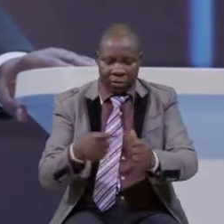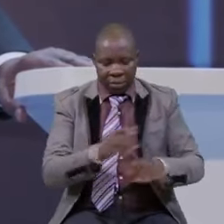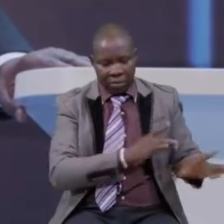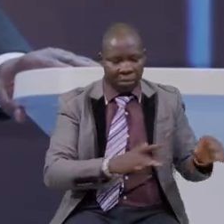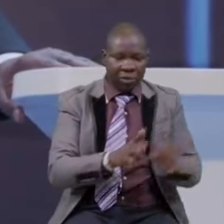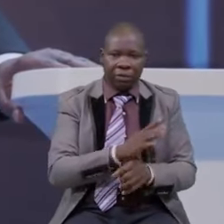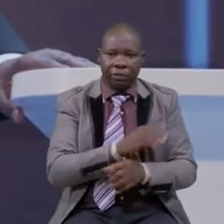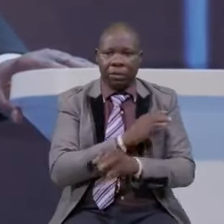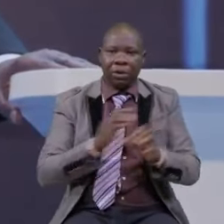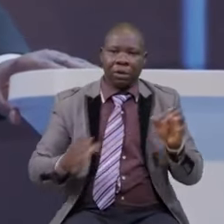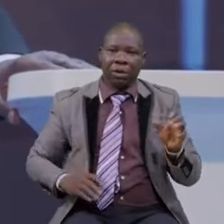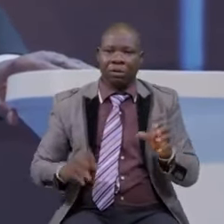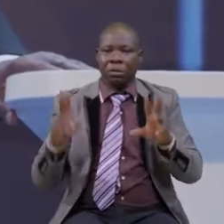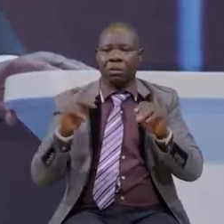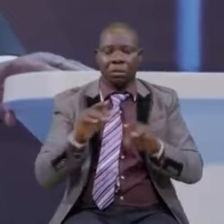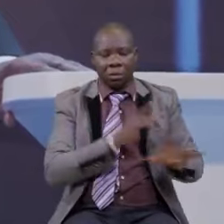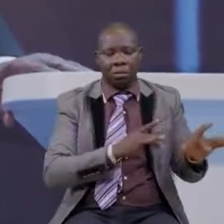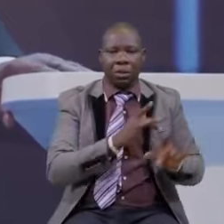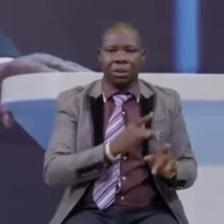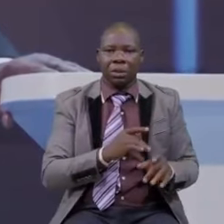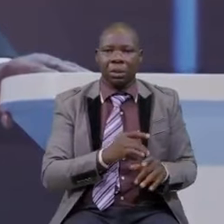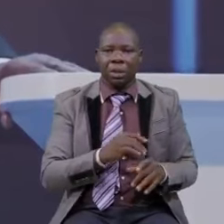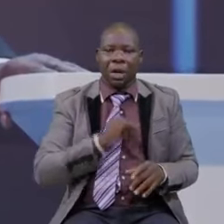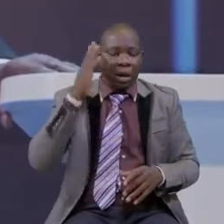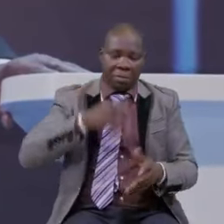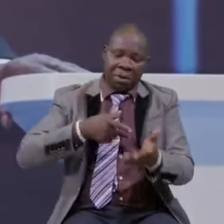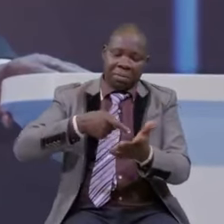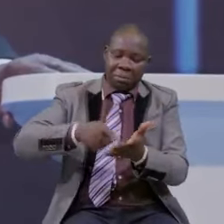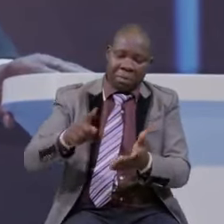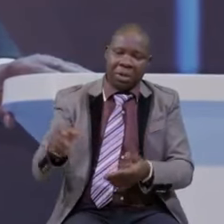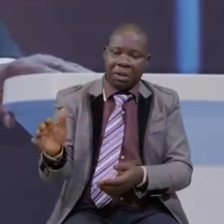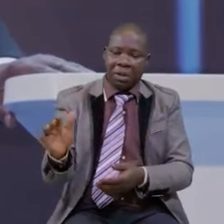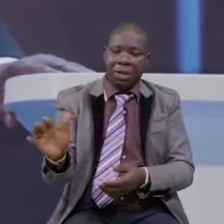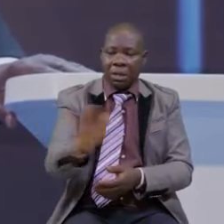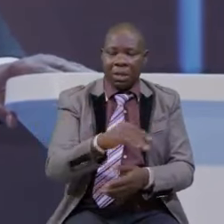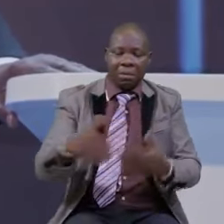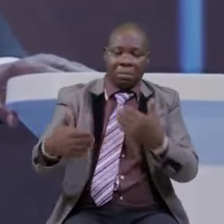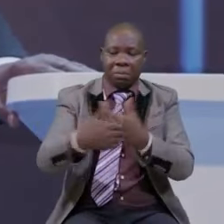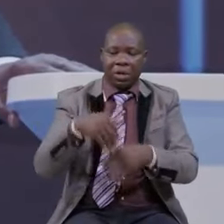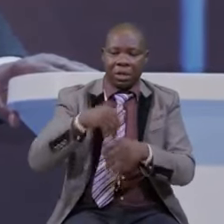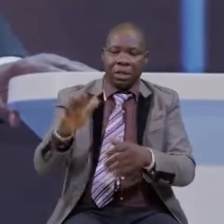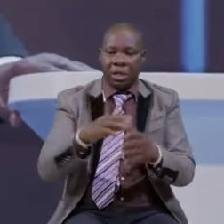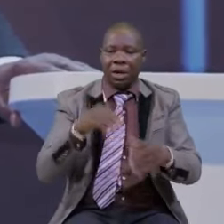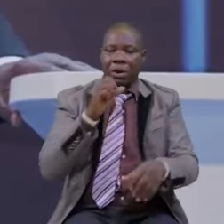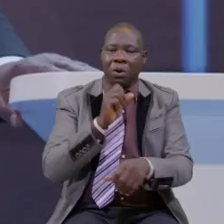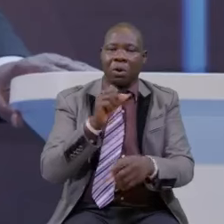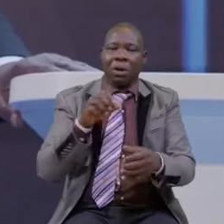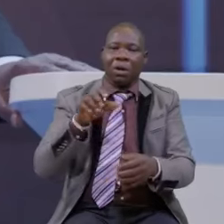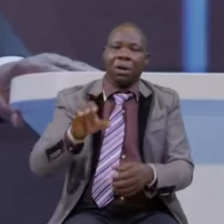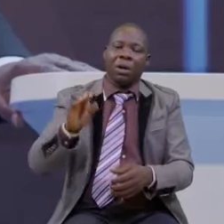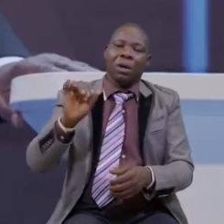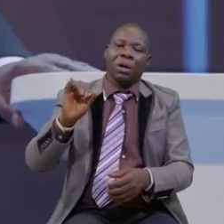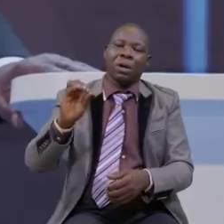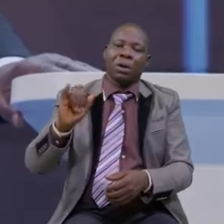No mercy. I'll pay them back in their coin. I tried to tell him, obey